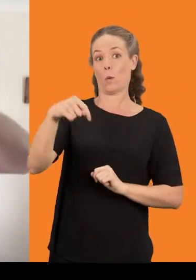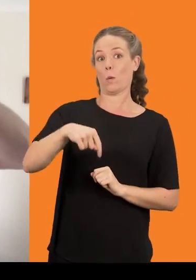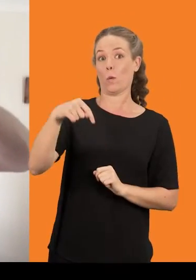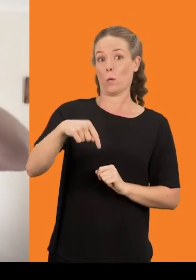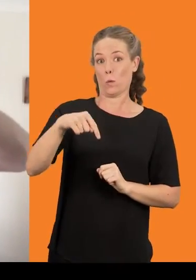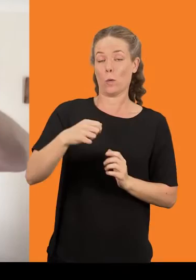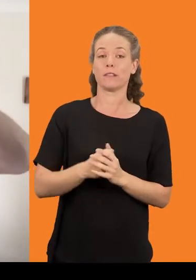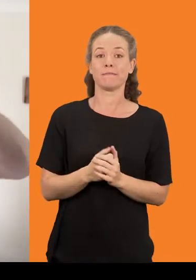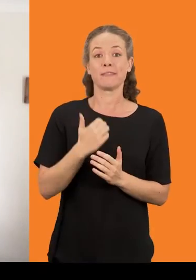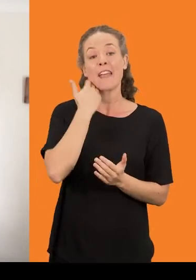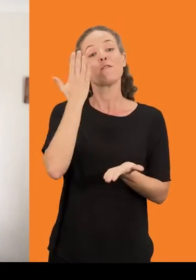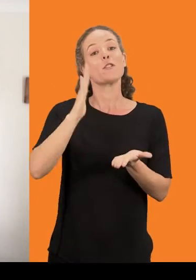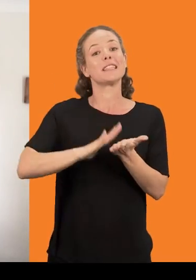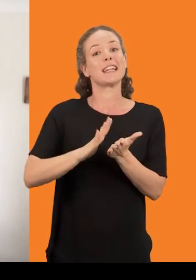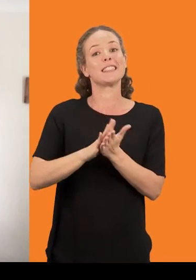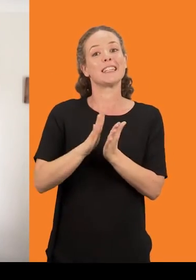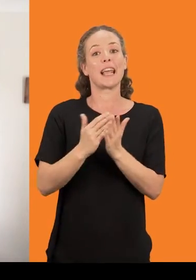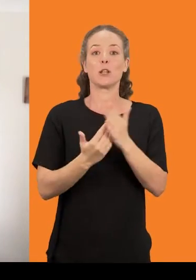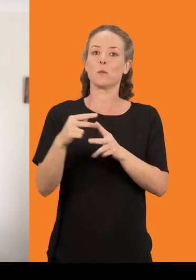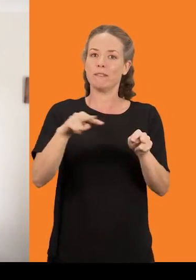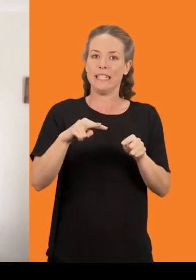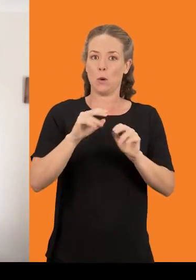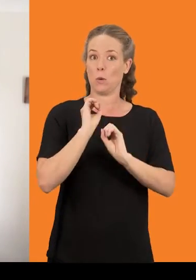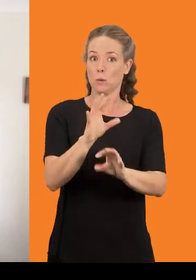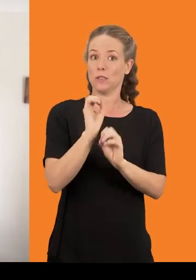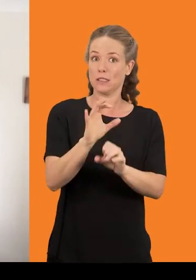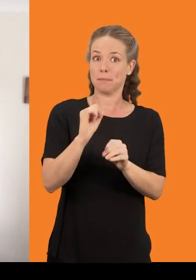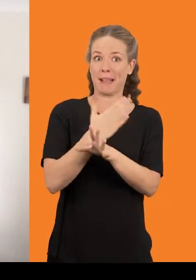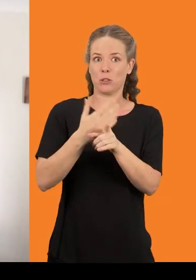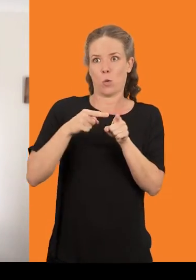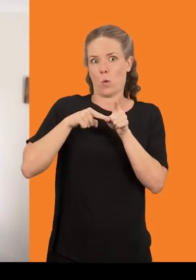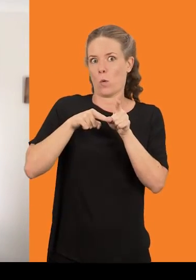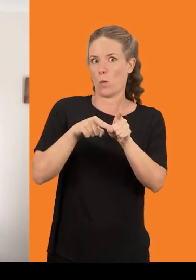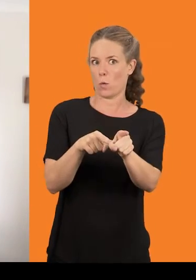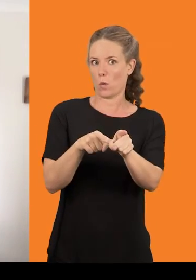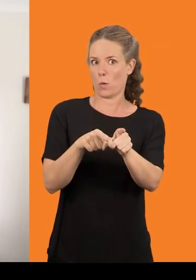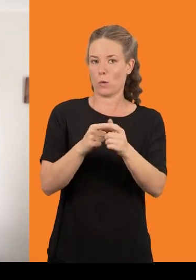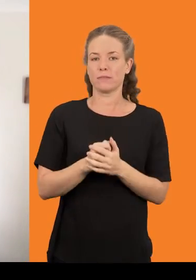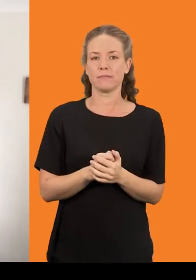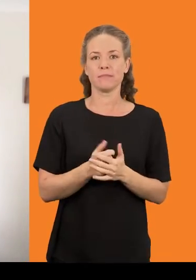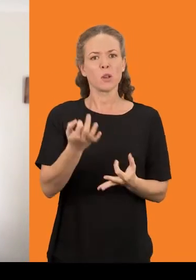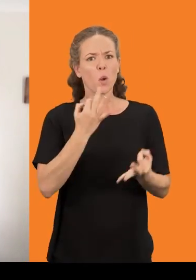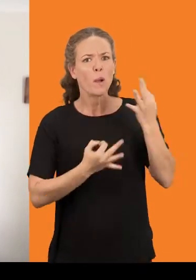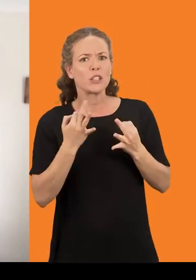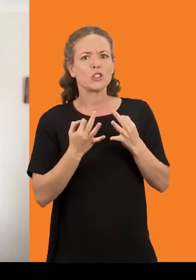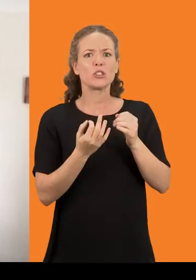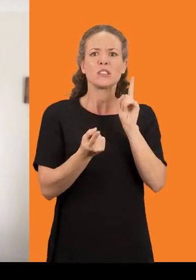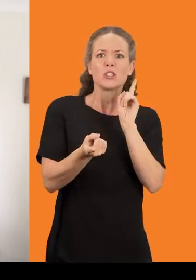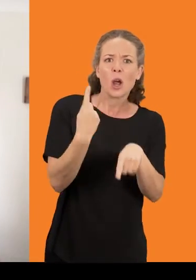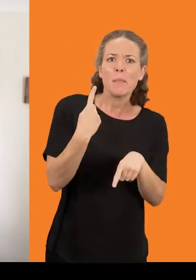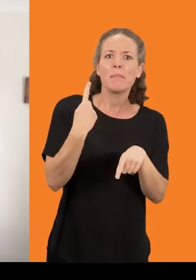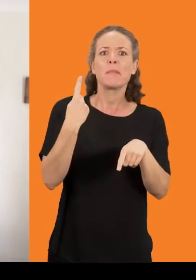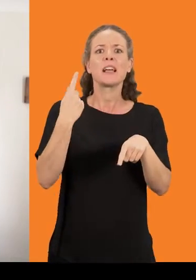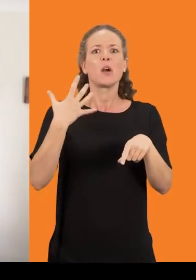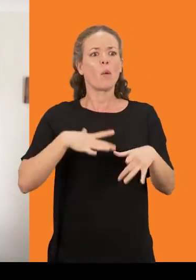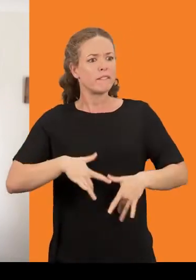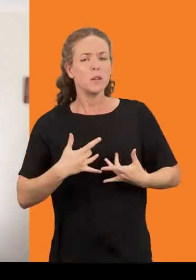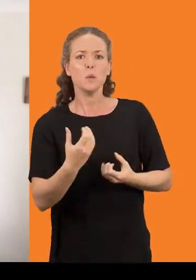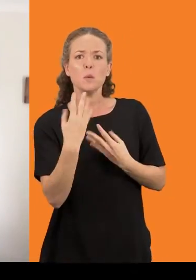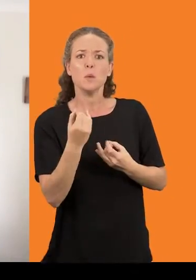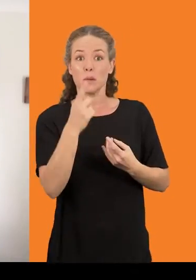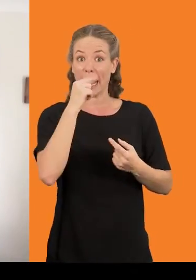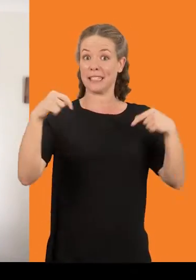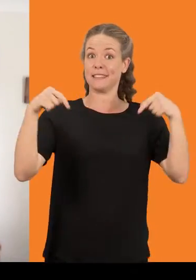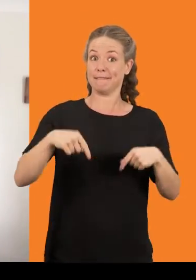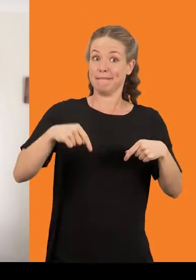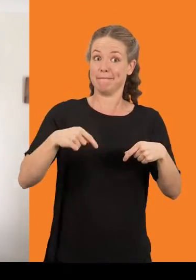button down below or just here. There'll be new videos on this channel every Sunday, so do make sure you're subscribed to keep up with all the latest videos. So if you have any questions or comments about this video